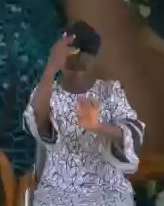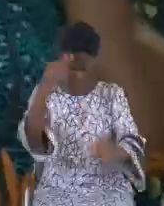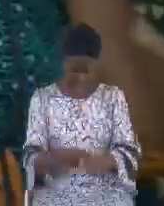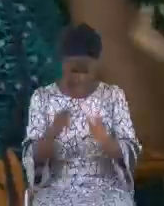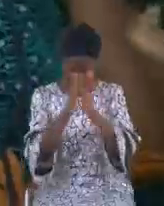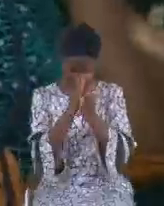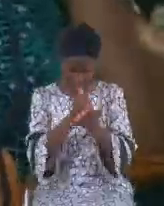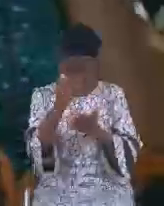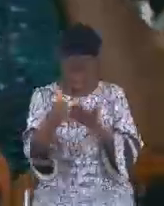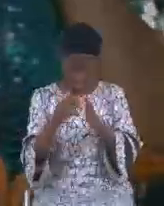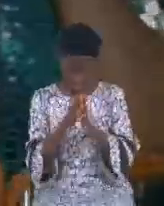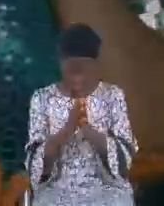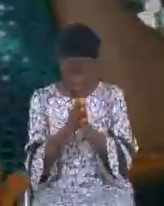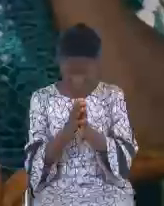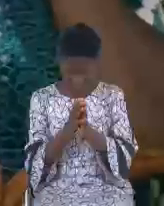name.